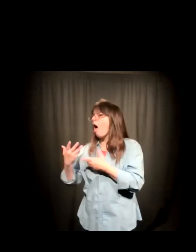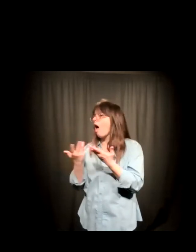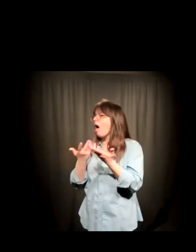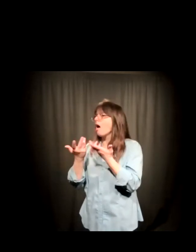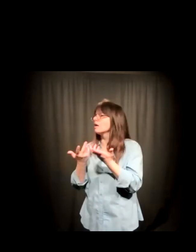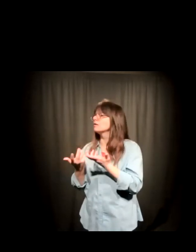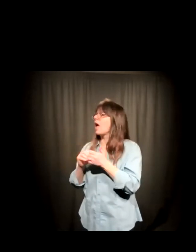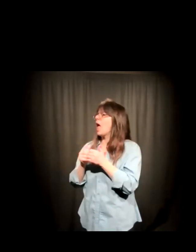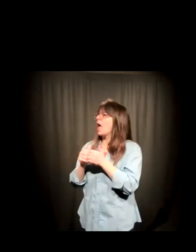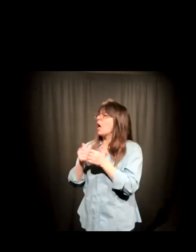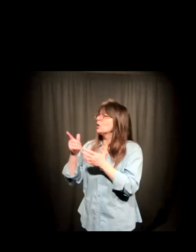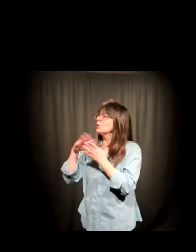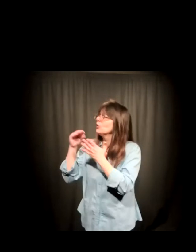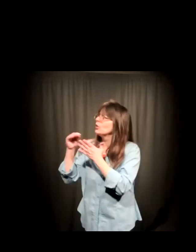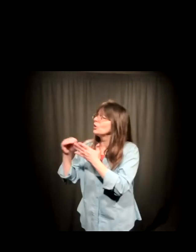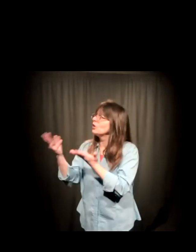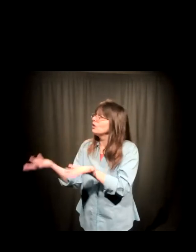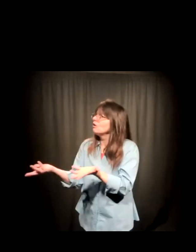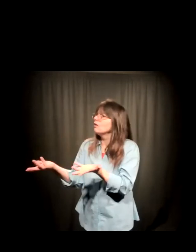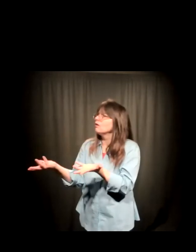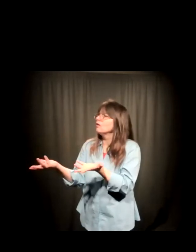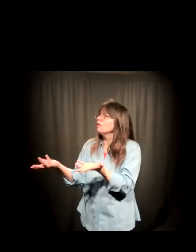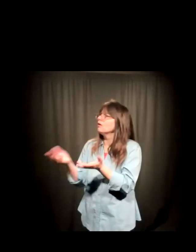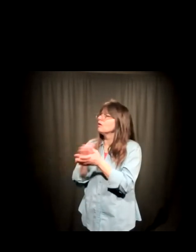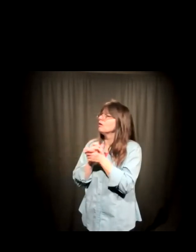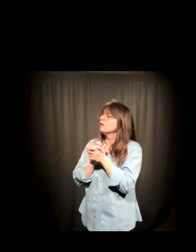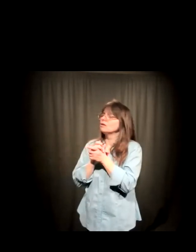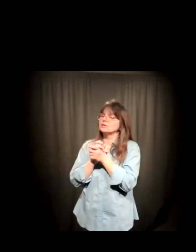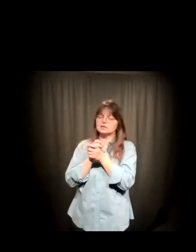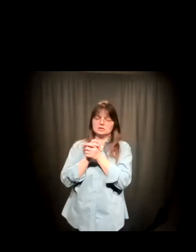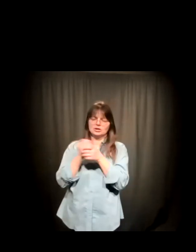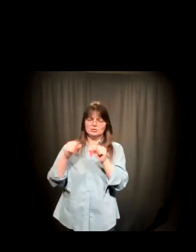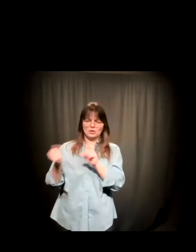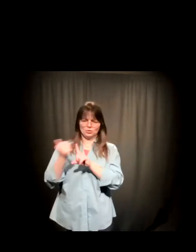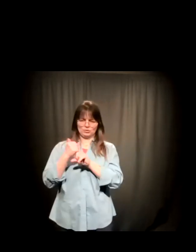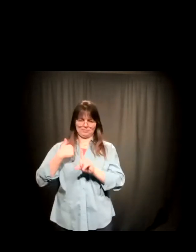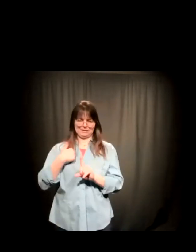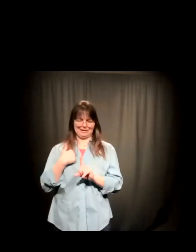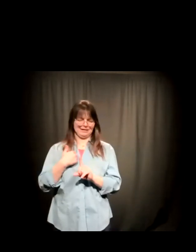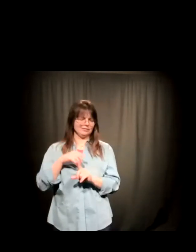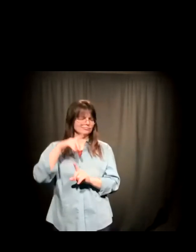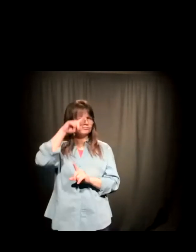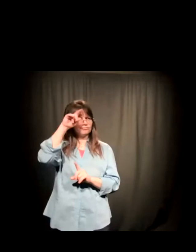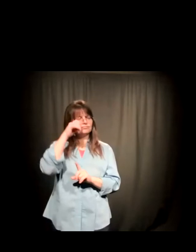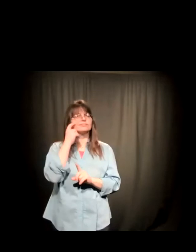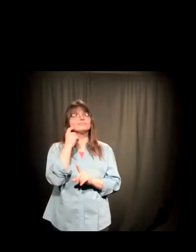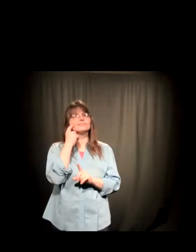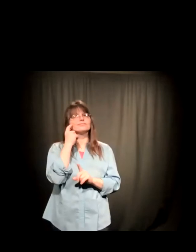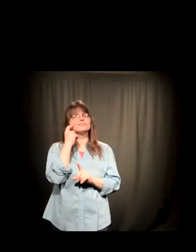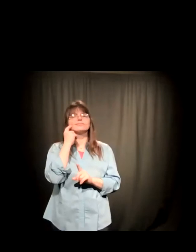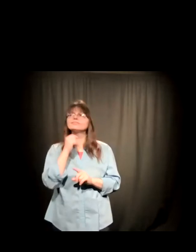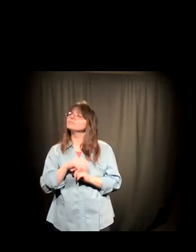I thought it was just another one of her tricks. Later that